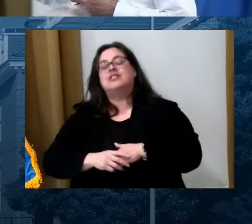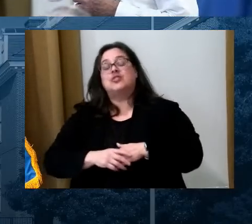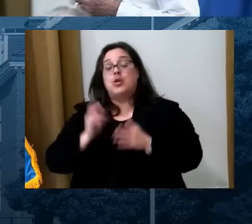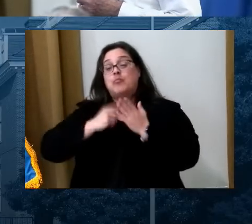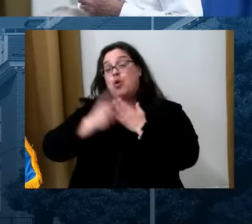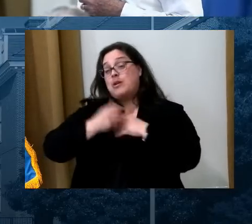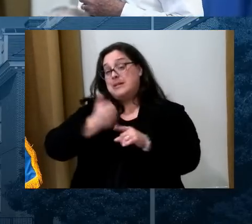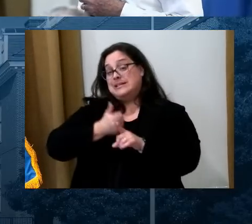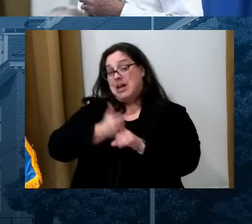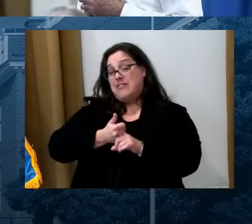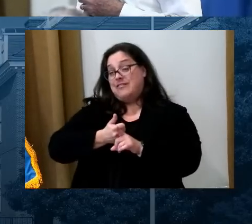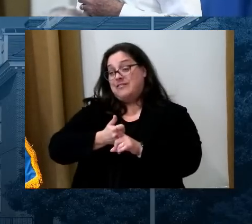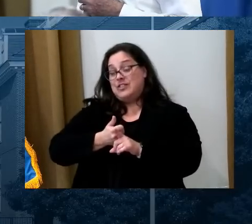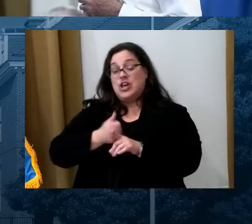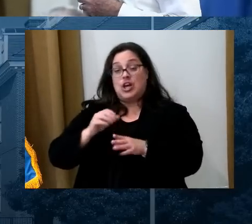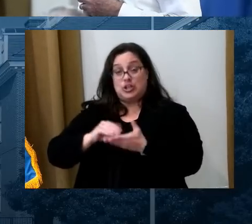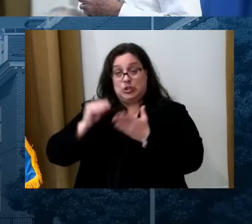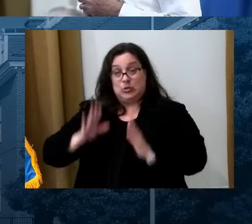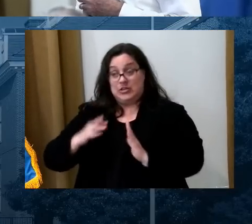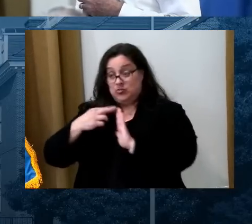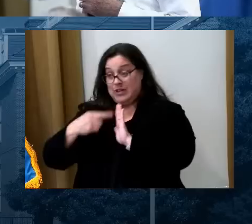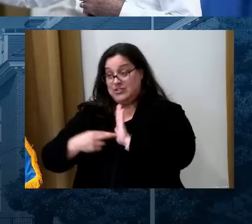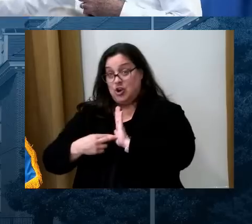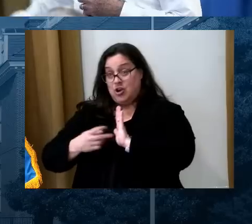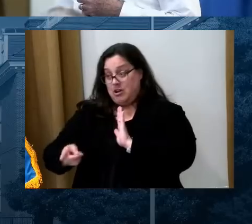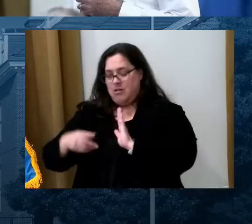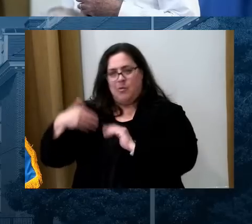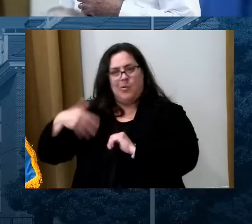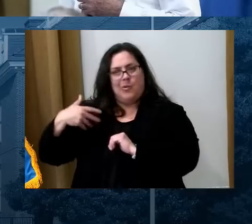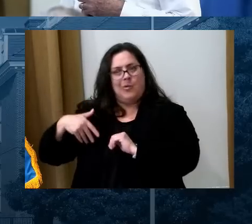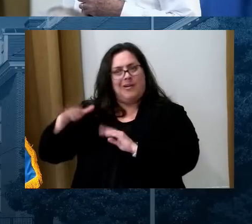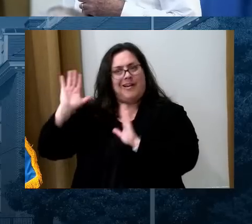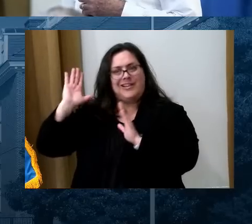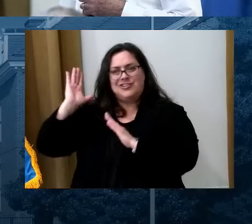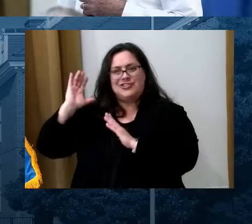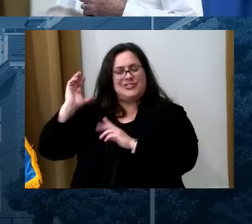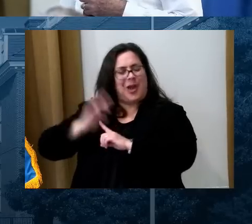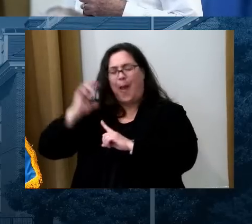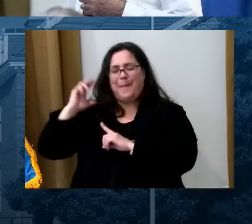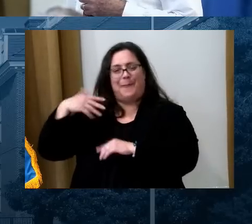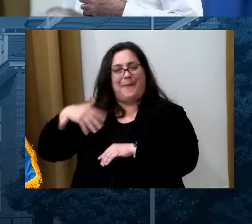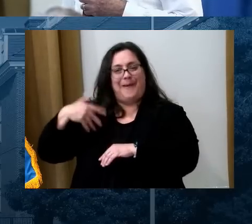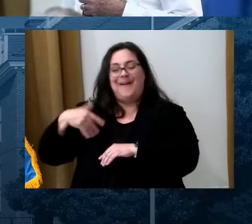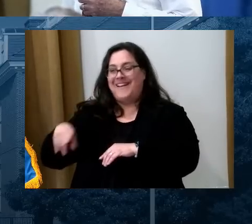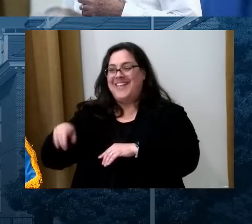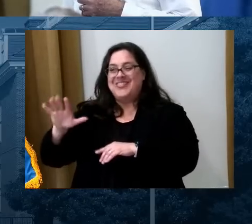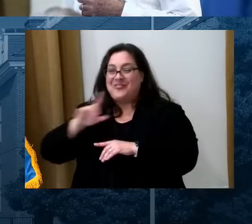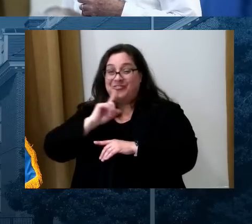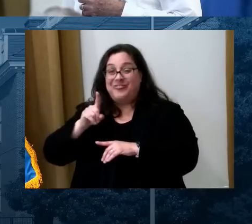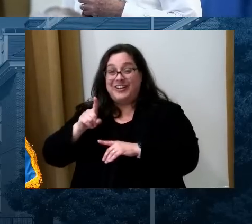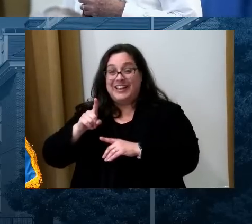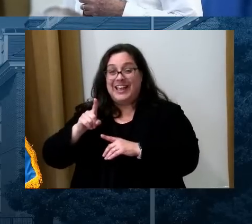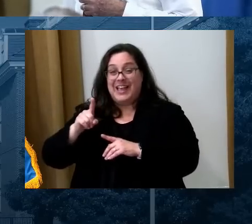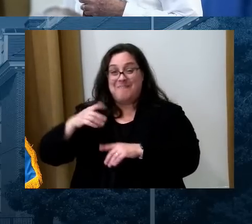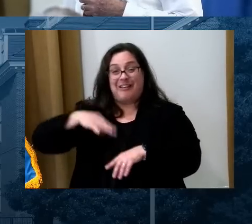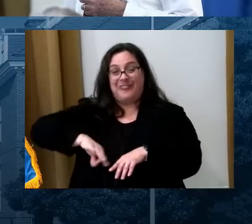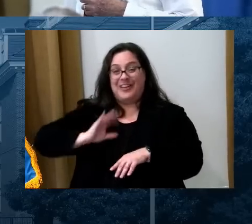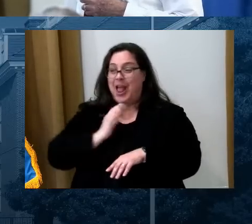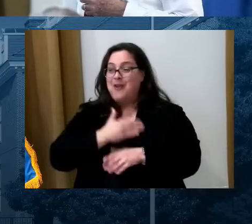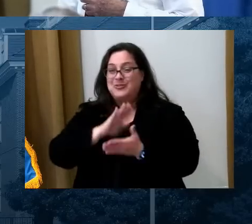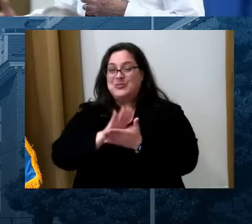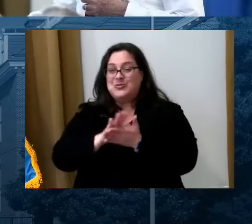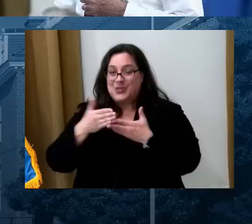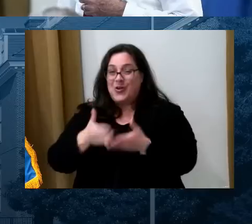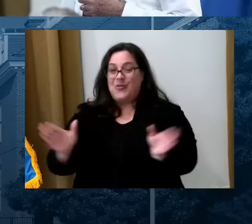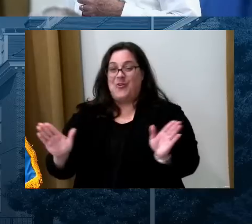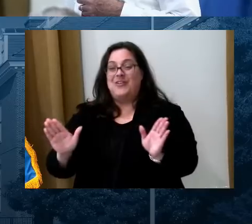itself, the students that signed up, they were fantastic, and they were a great asset to our schools across the